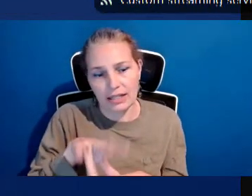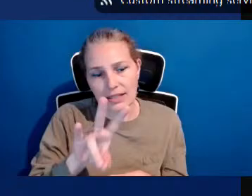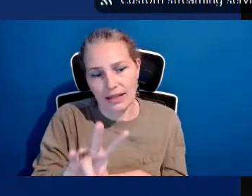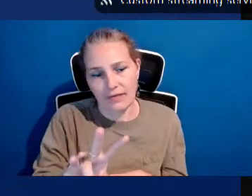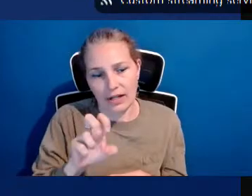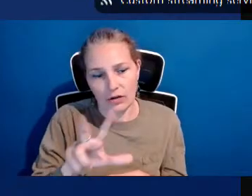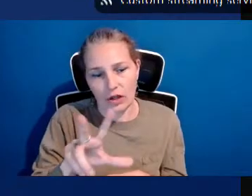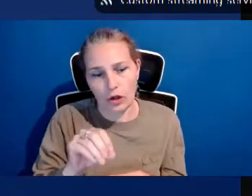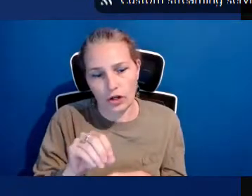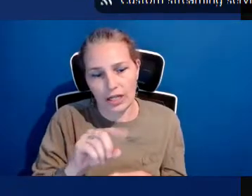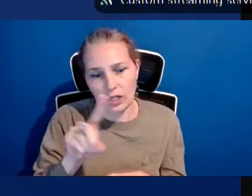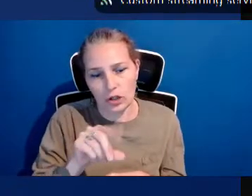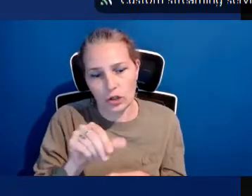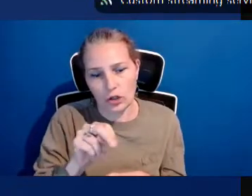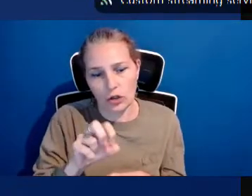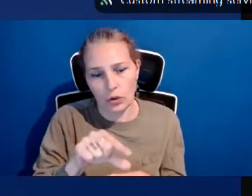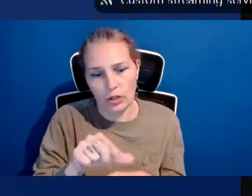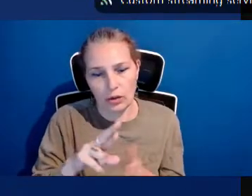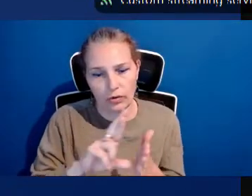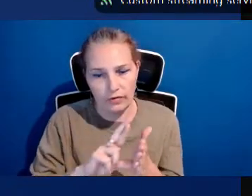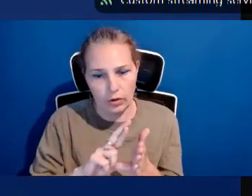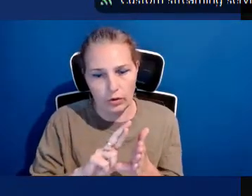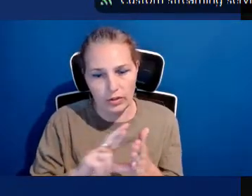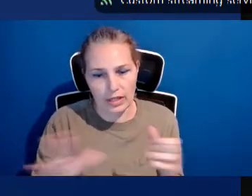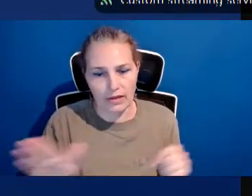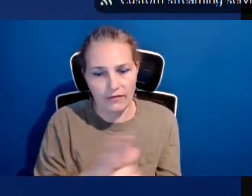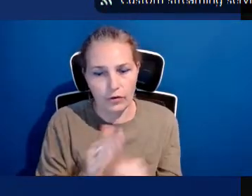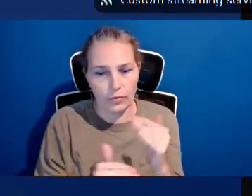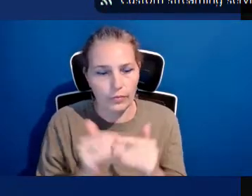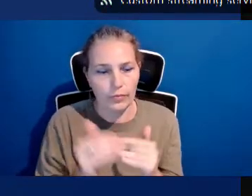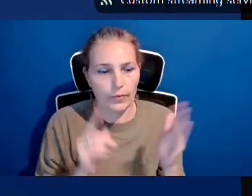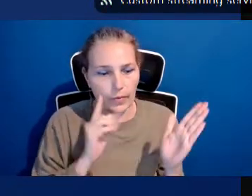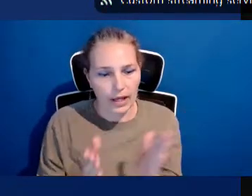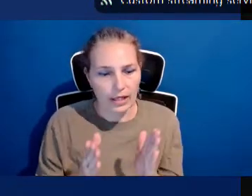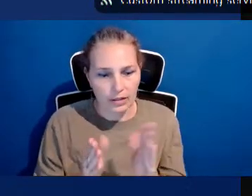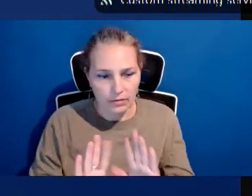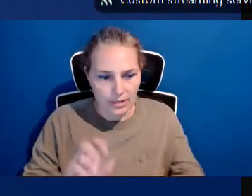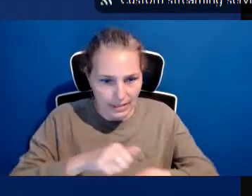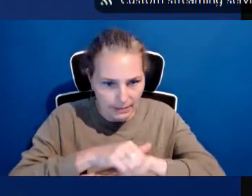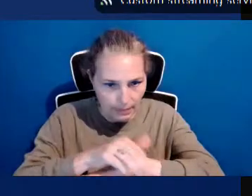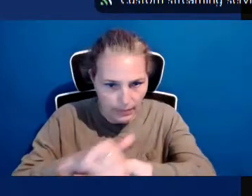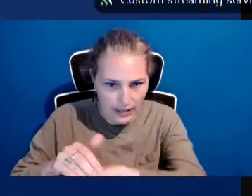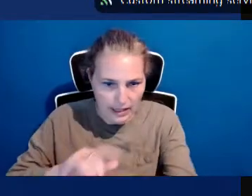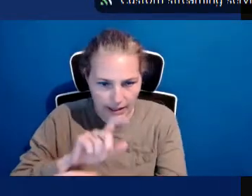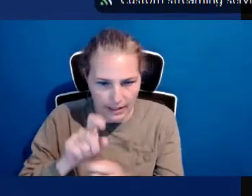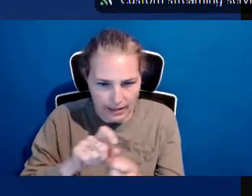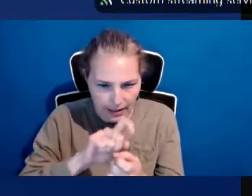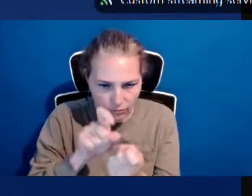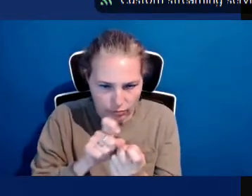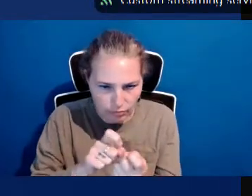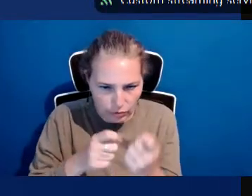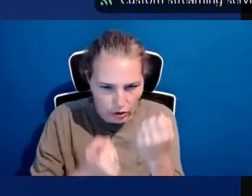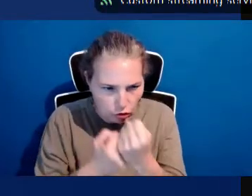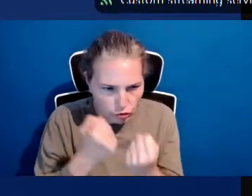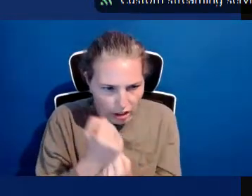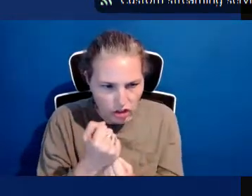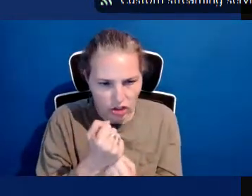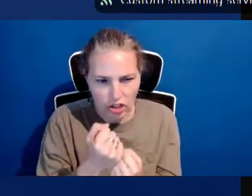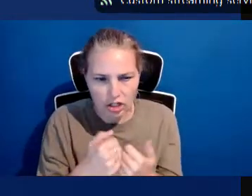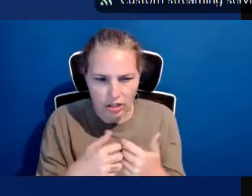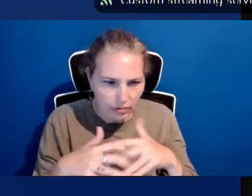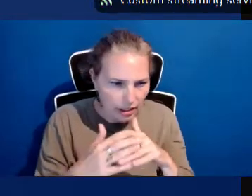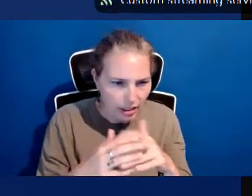structure is to be built, then a project moves to the building plan review stage and is reviewed at the same time by all of the other